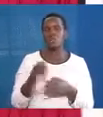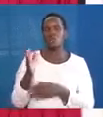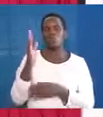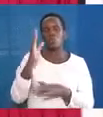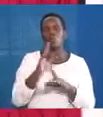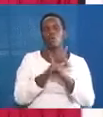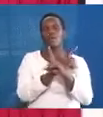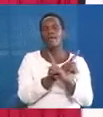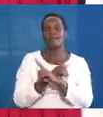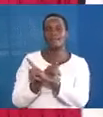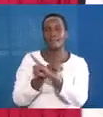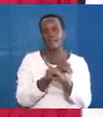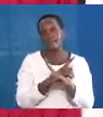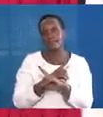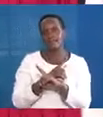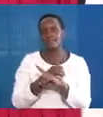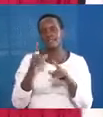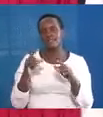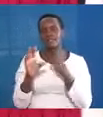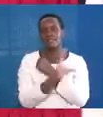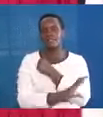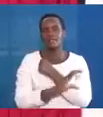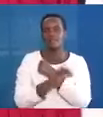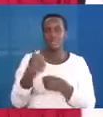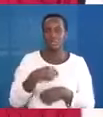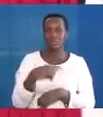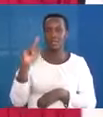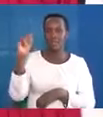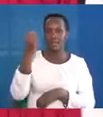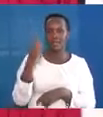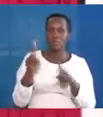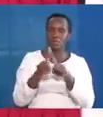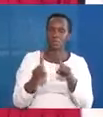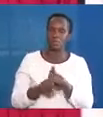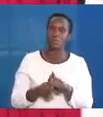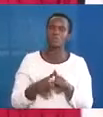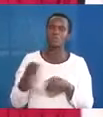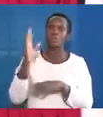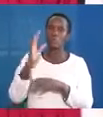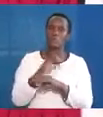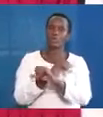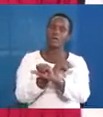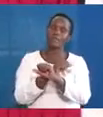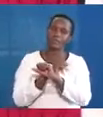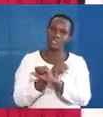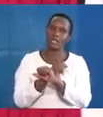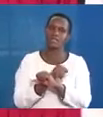Kenya. Mungu alinde vizazi vilivyo na vijavyo.